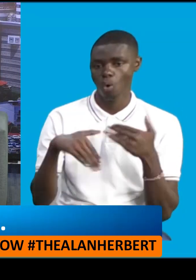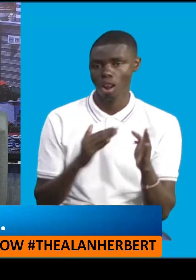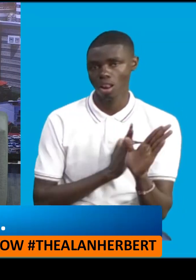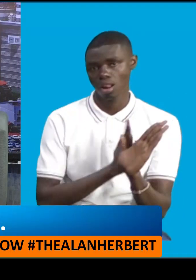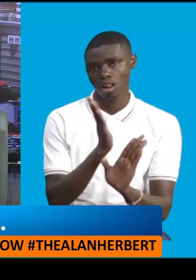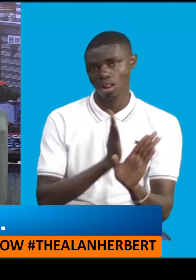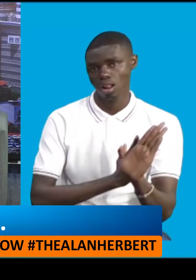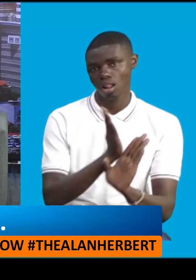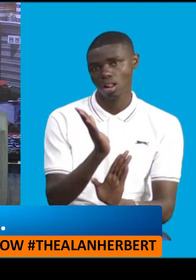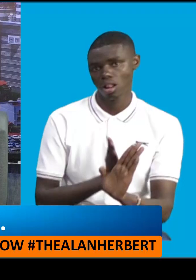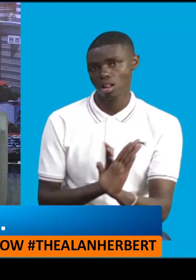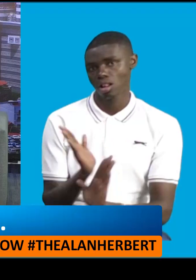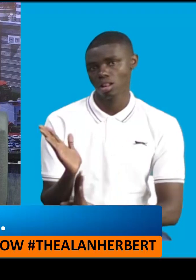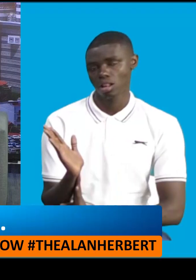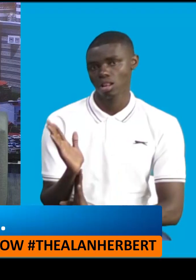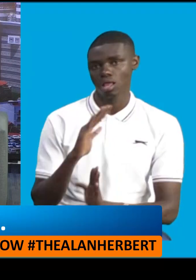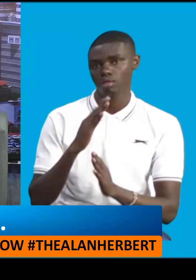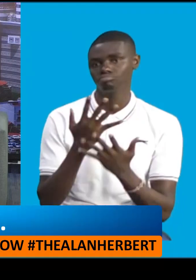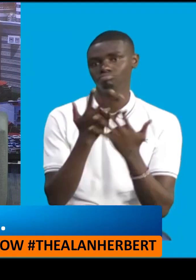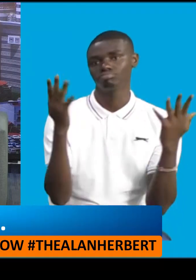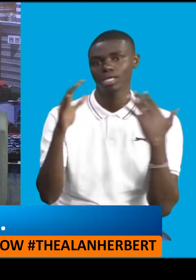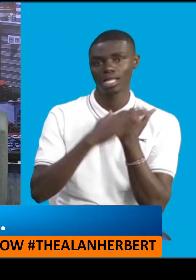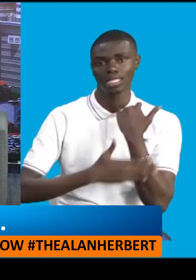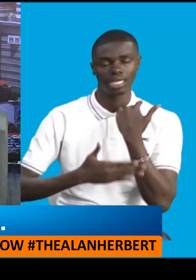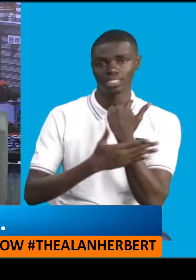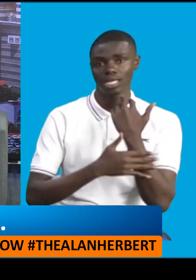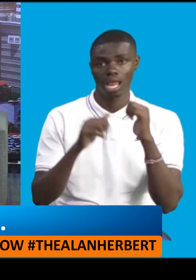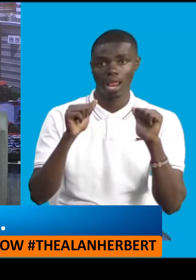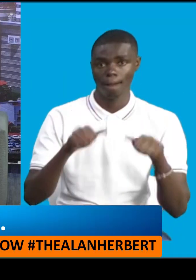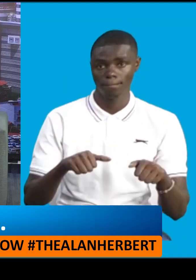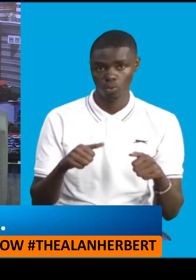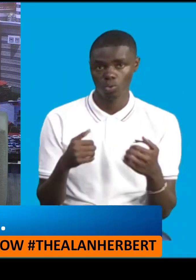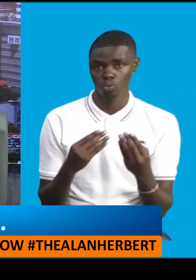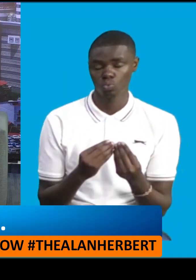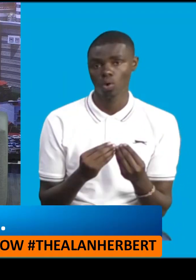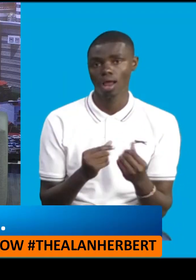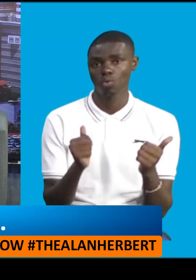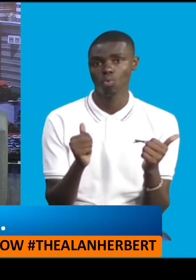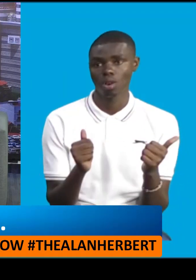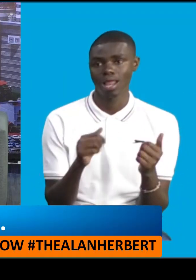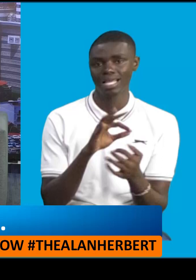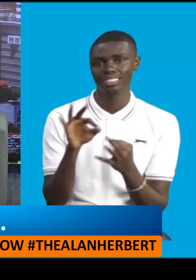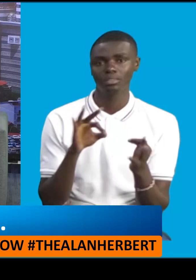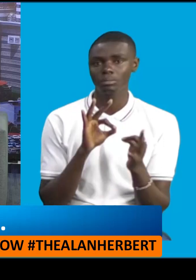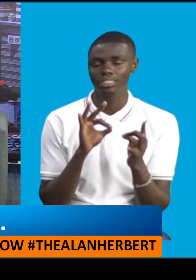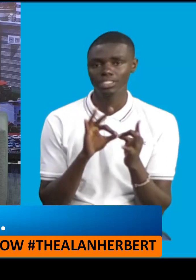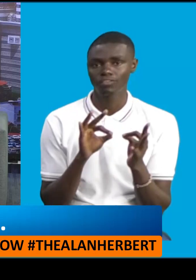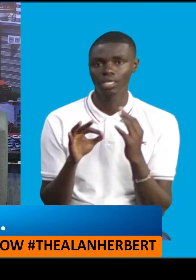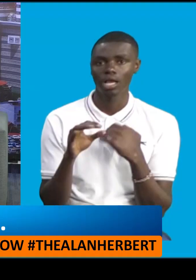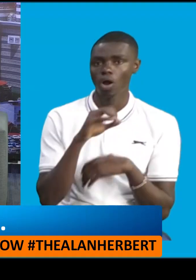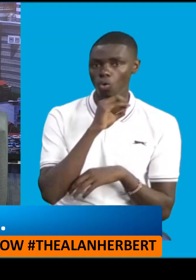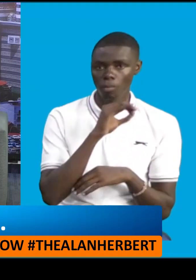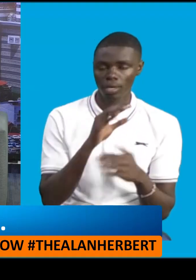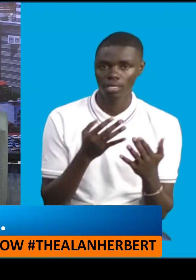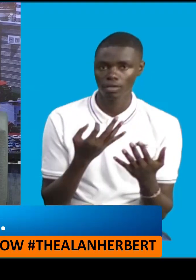all branches all over the country are also able to handle specific complaints